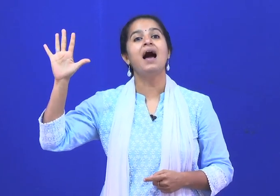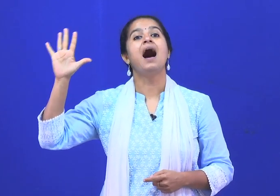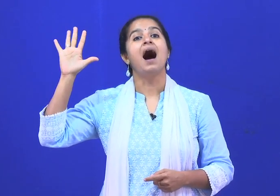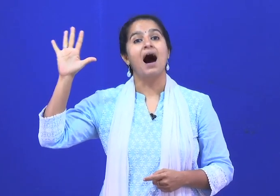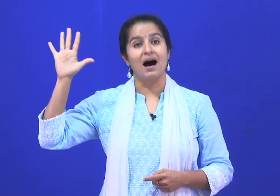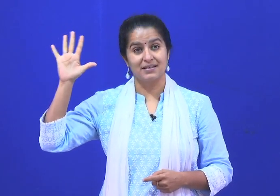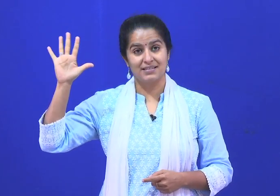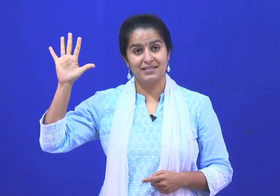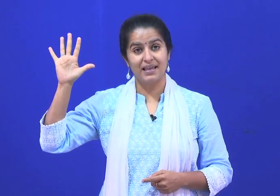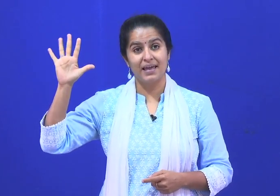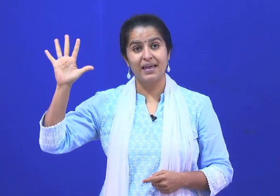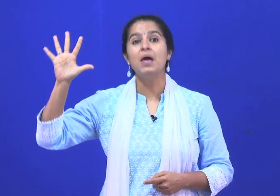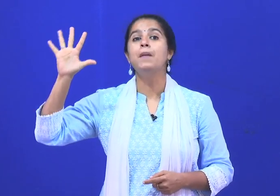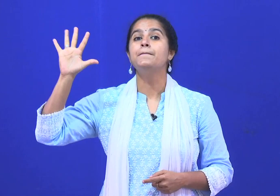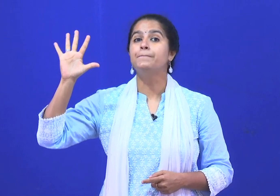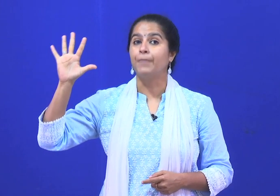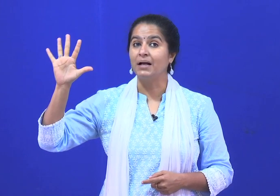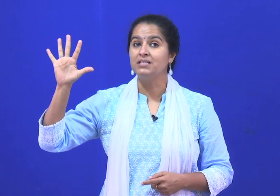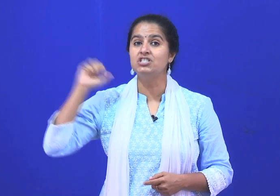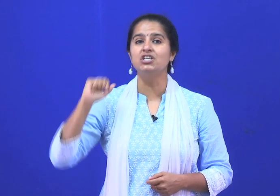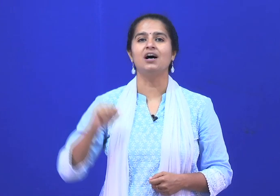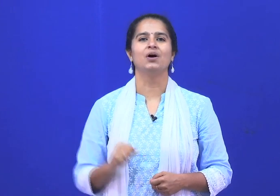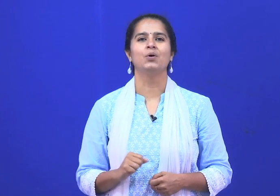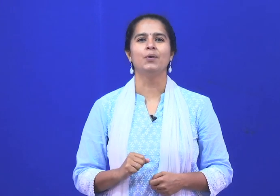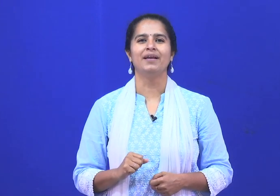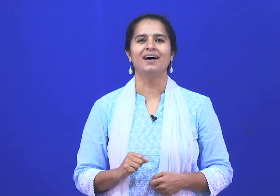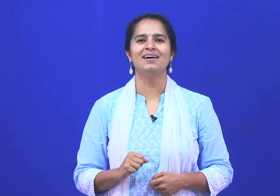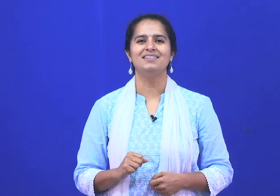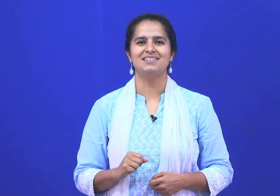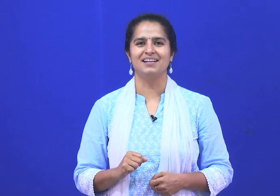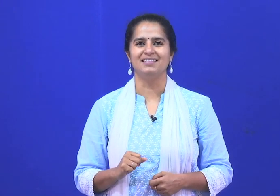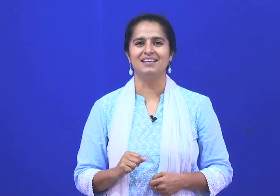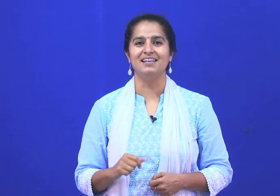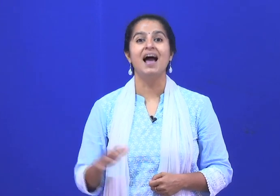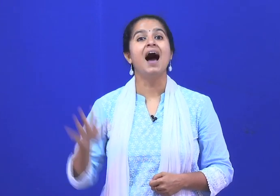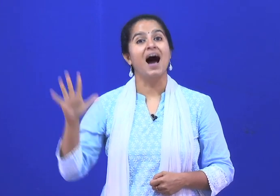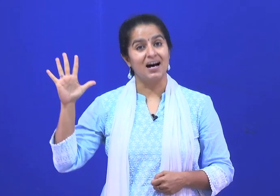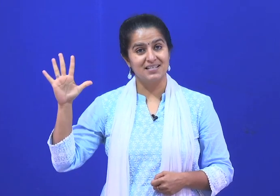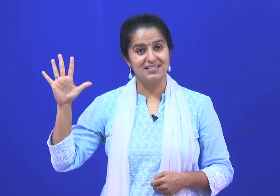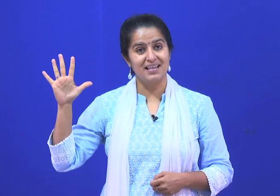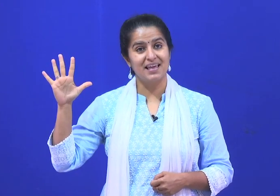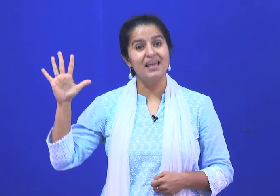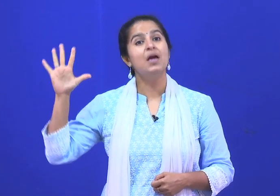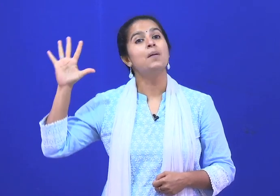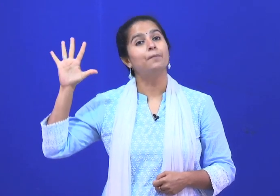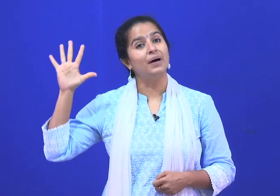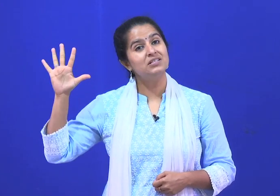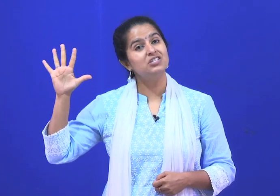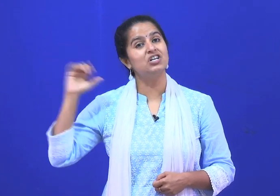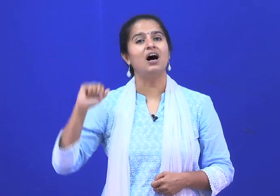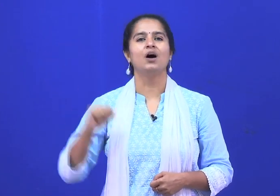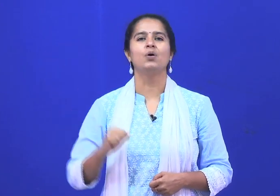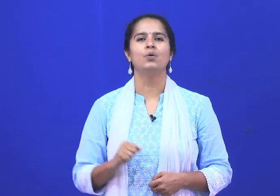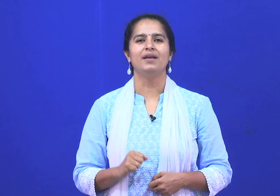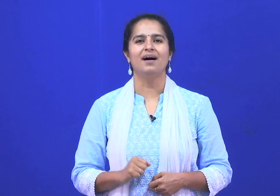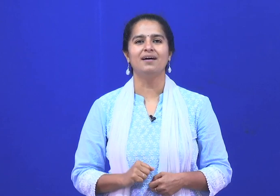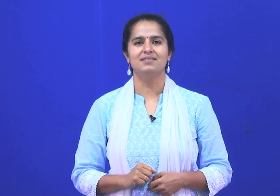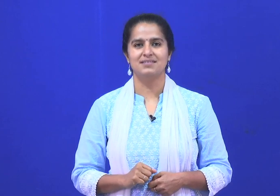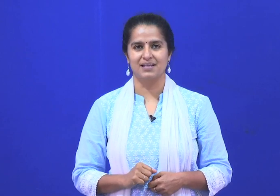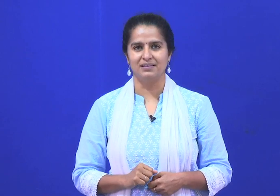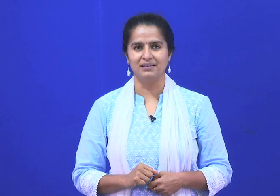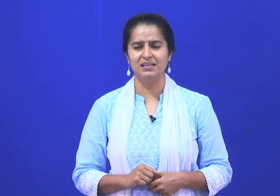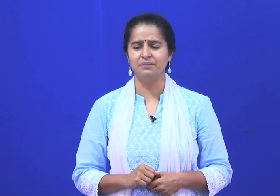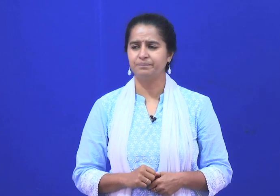santi, haste pancha angulyaha santi, haste pancha